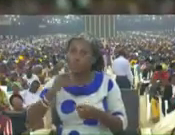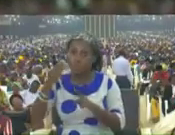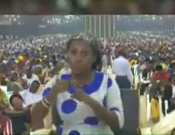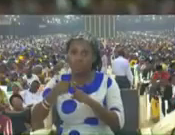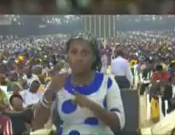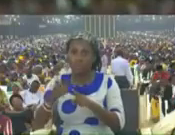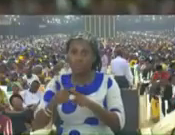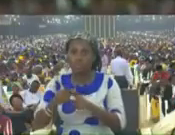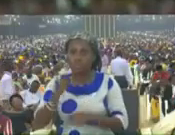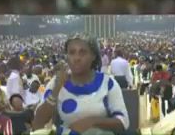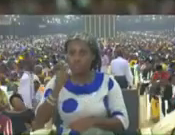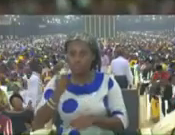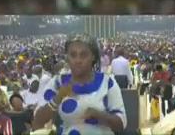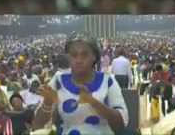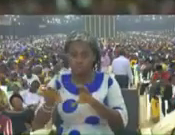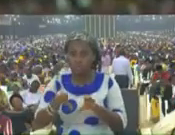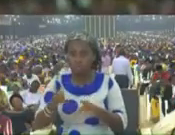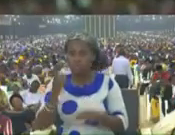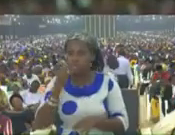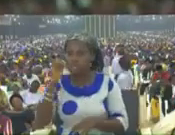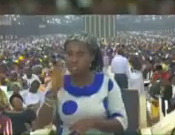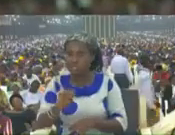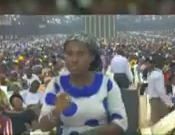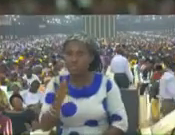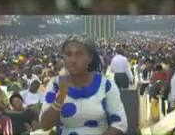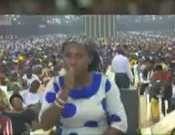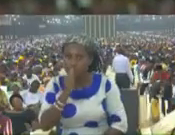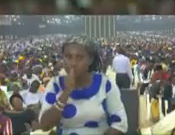You do evil in secret,